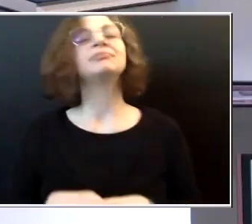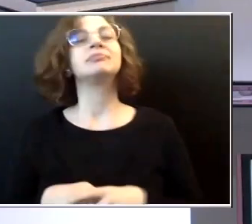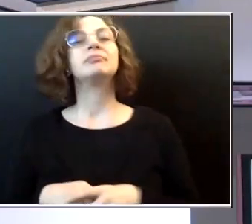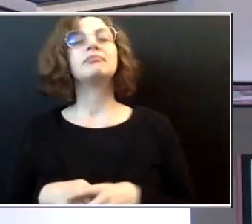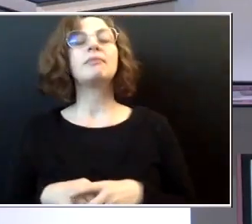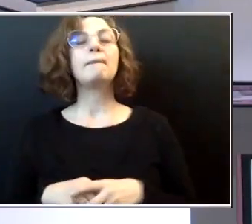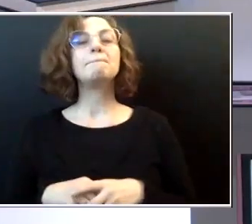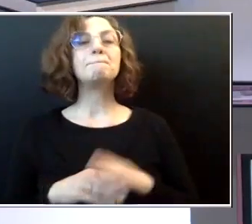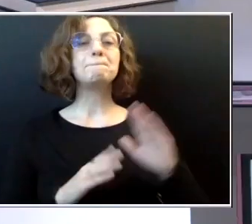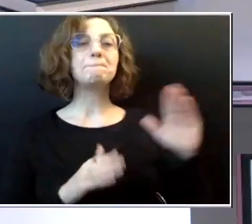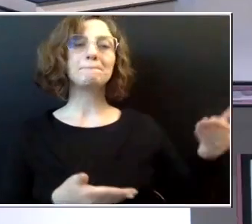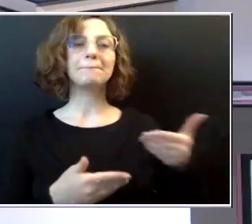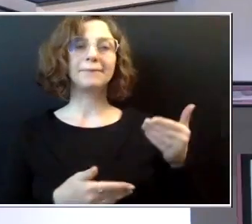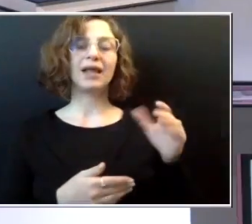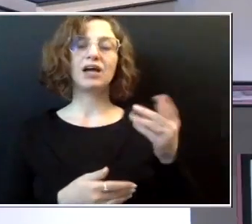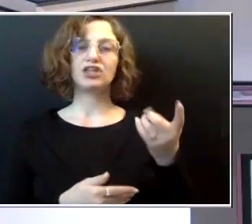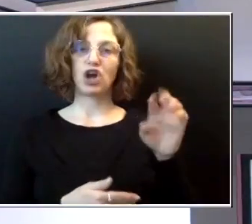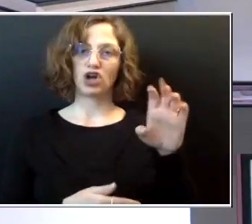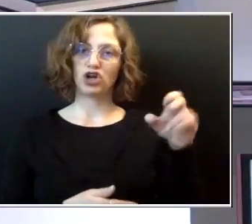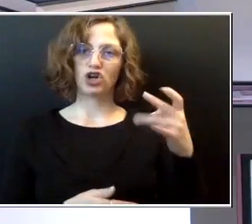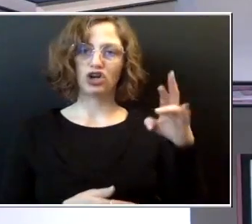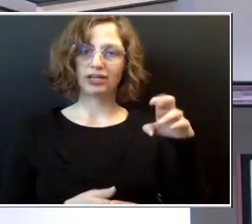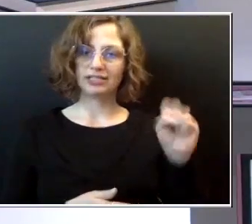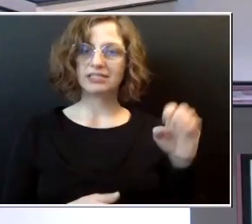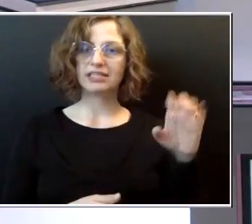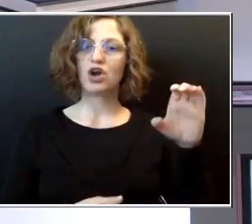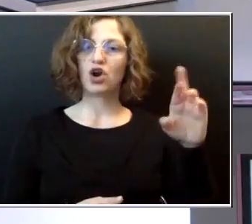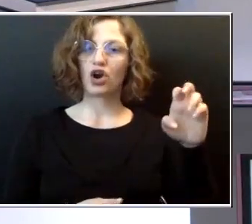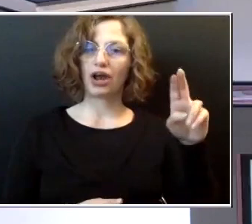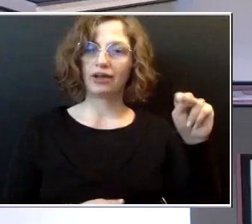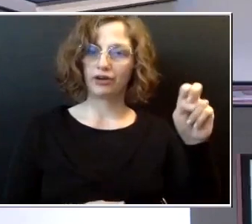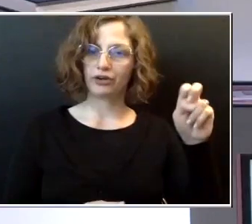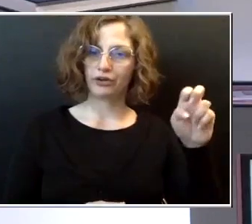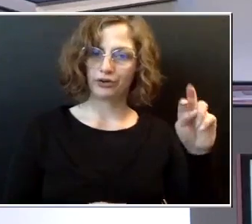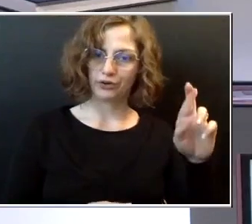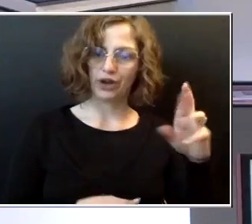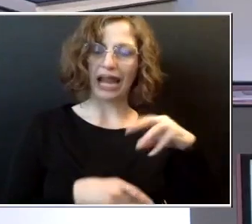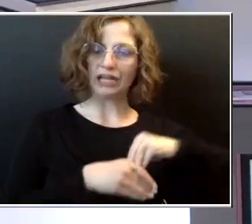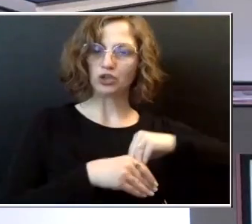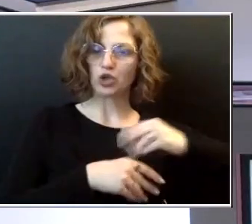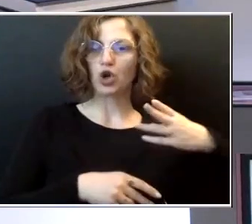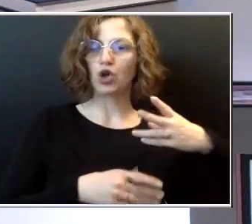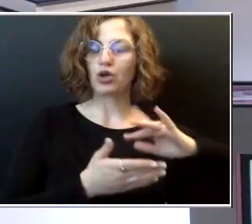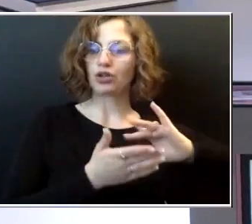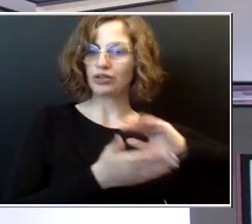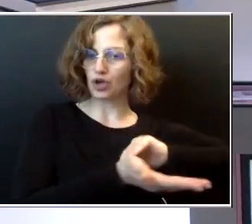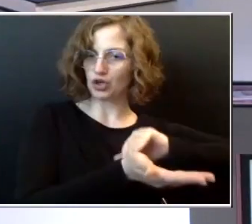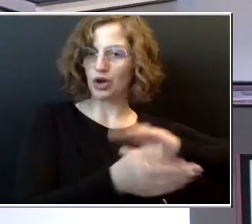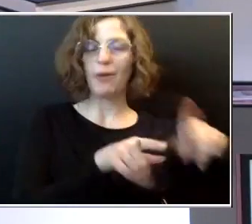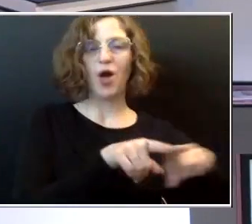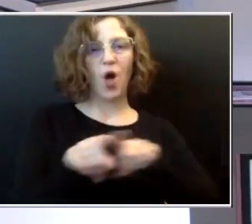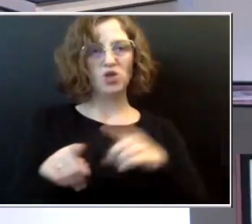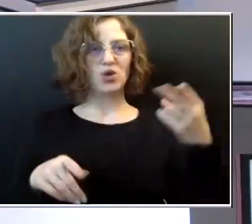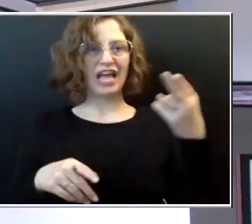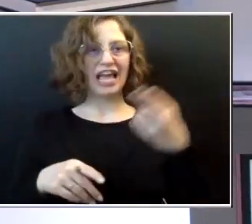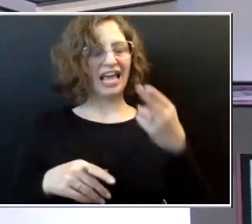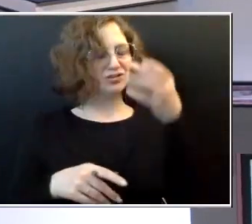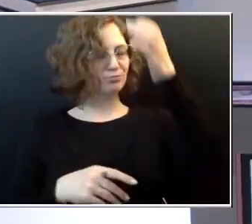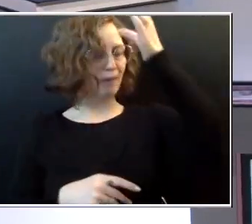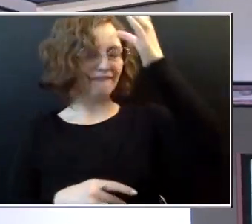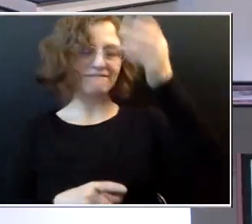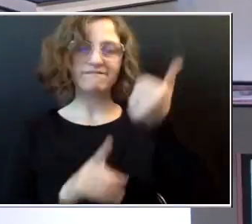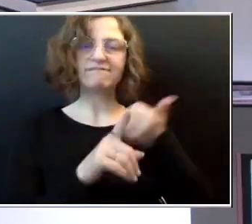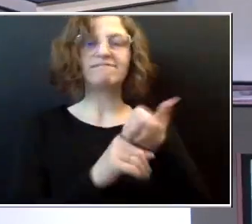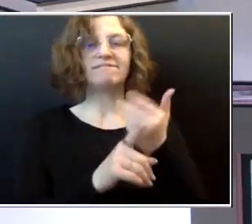Krenner, an internal medicine doctor by trade, but also a history buff. He is so much more. He is the chair of the Department of History and Philosophy of